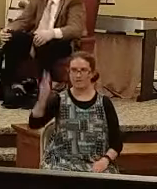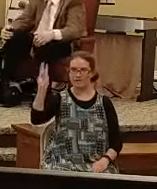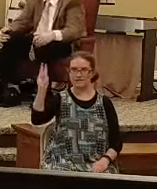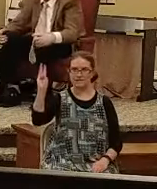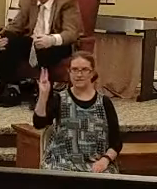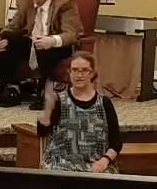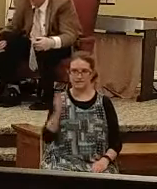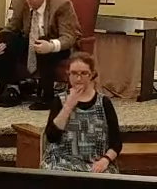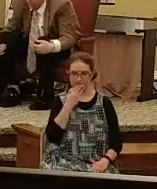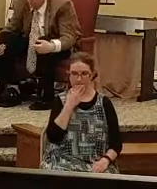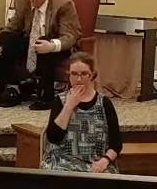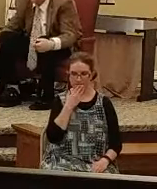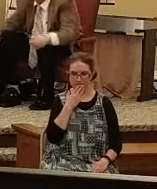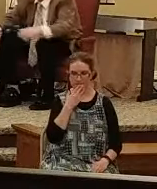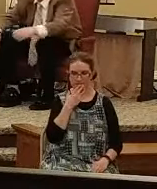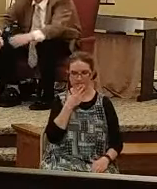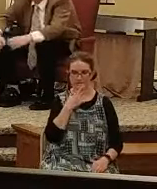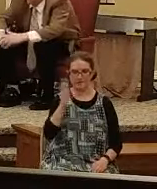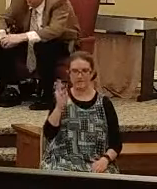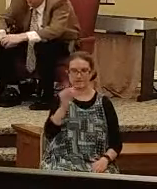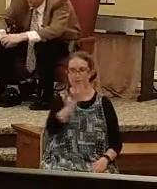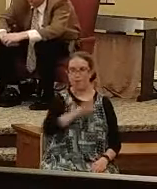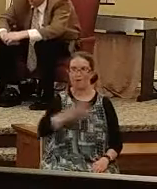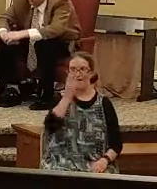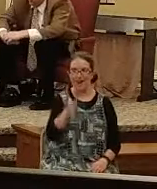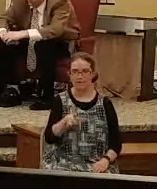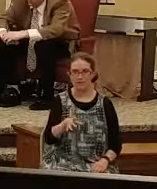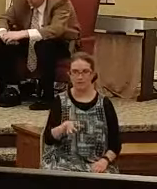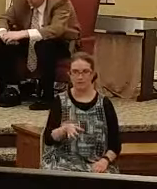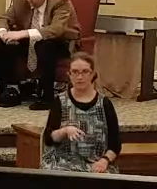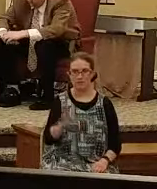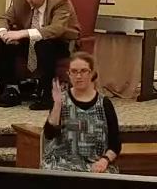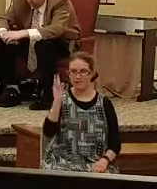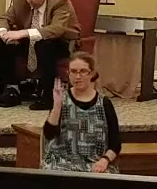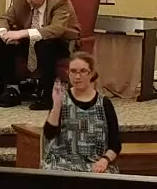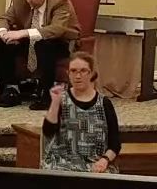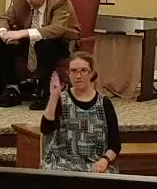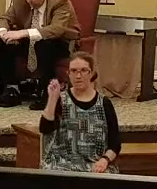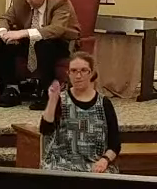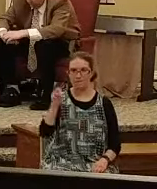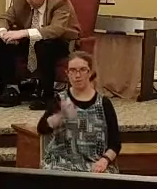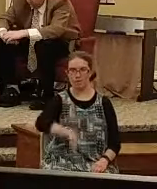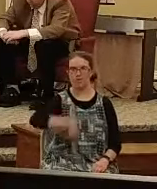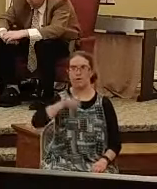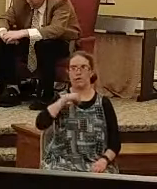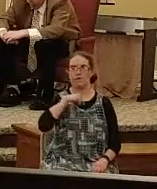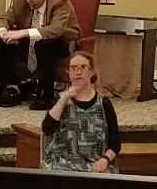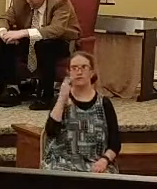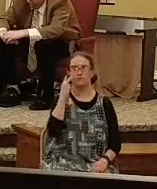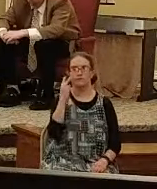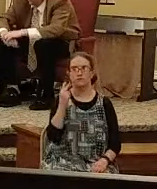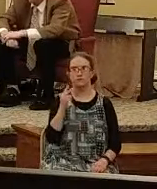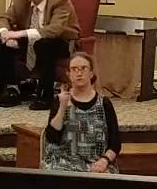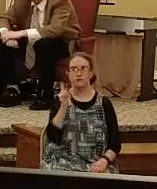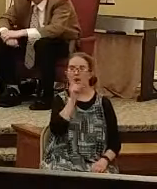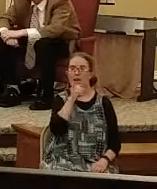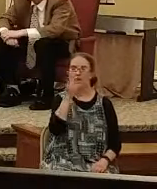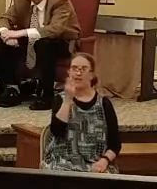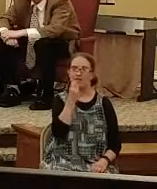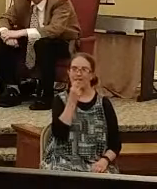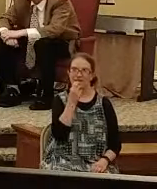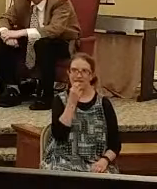this. These six things the Lord doth hate, yea, seven are an abomination unto Him. A proud look, a lying